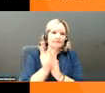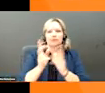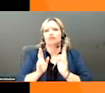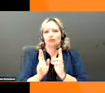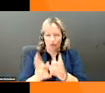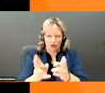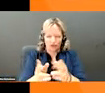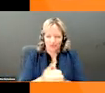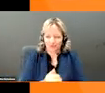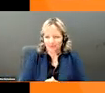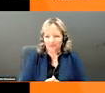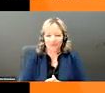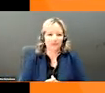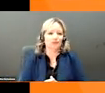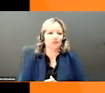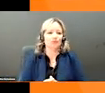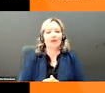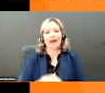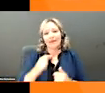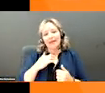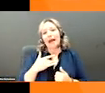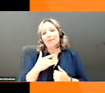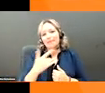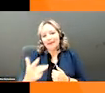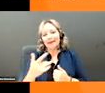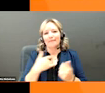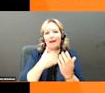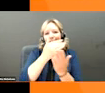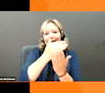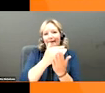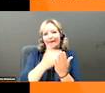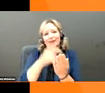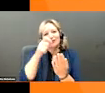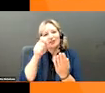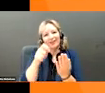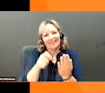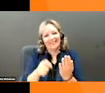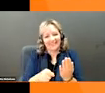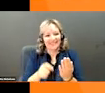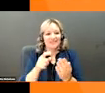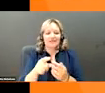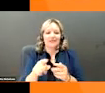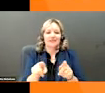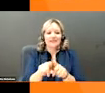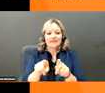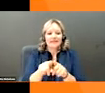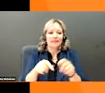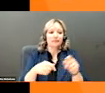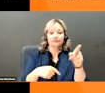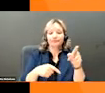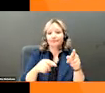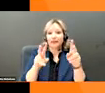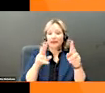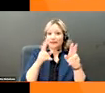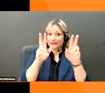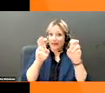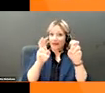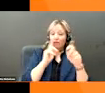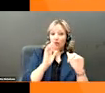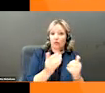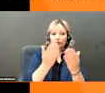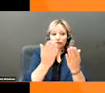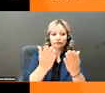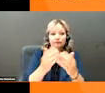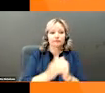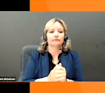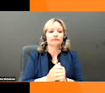and then I typically do a list like this. And again, I'm following the format, the proposal title, company